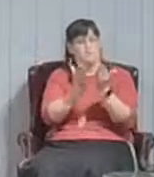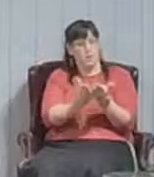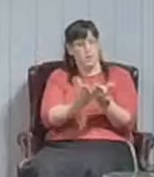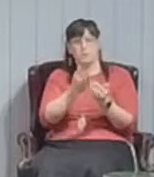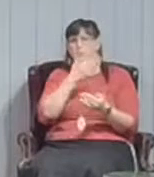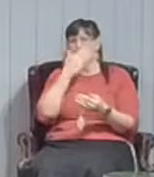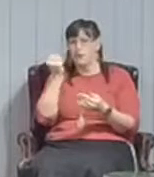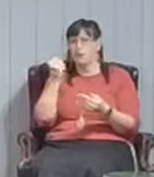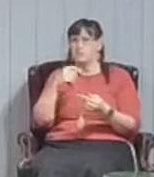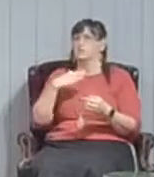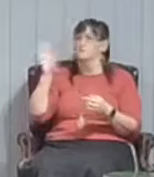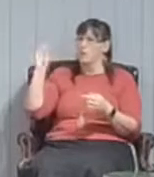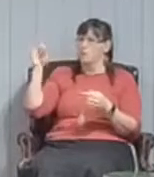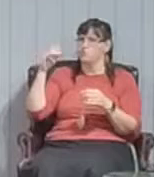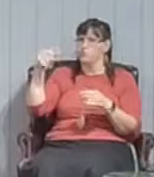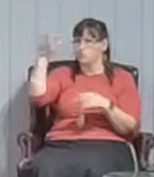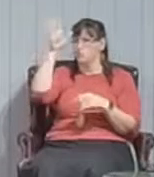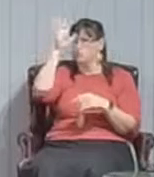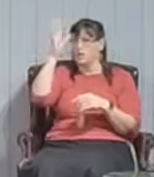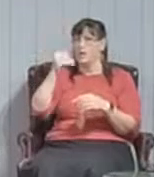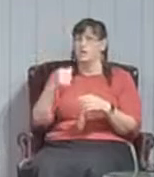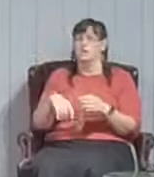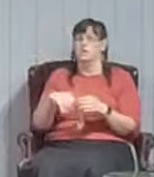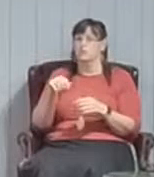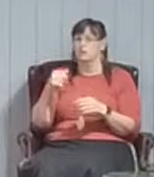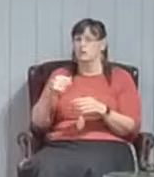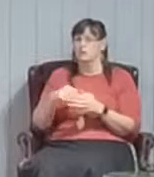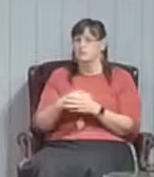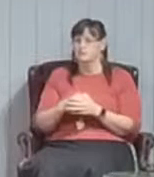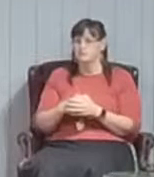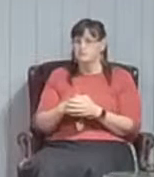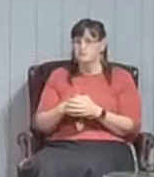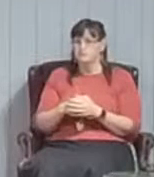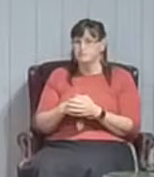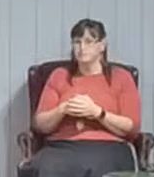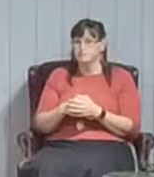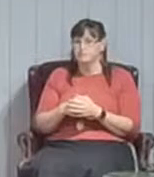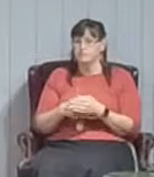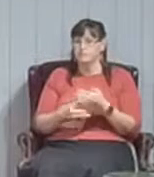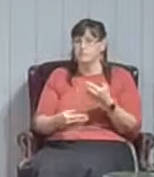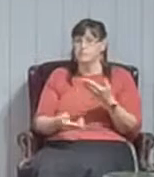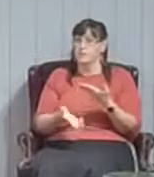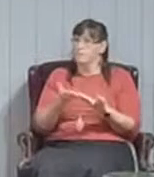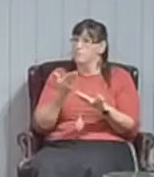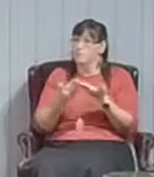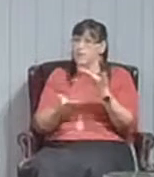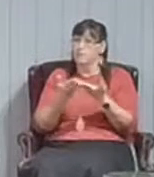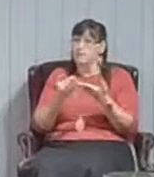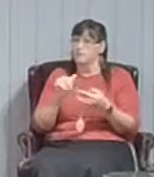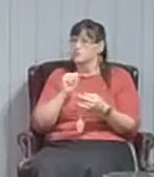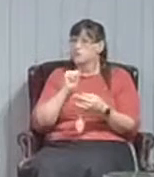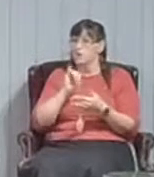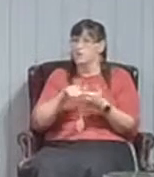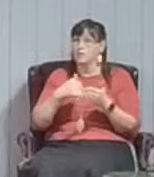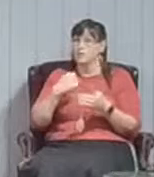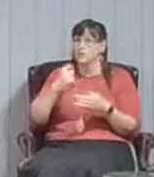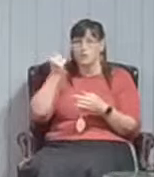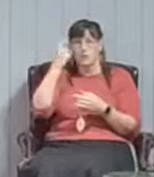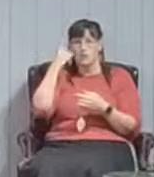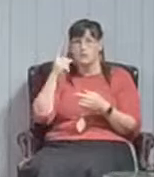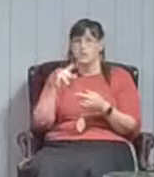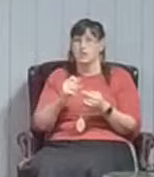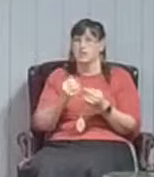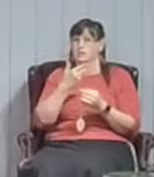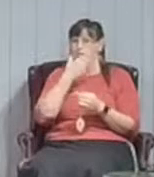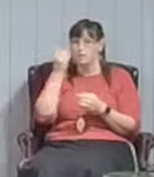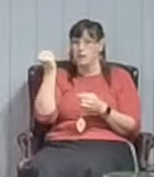or our the preacher we grew up under did. It might be that not that we understand the Bible better. It might be that we've